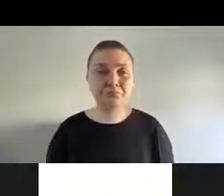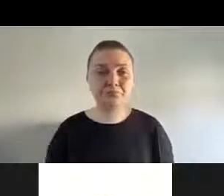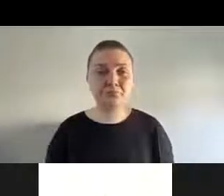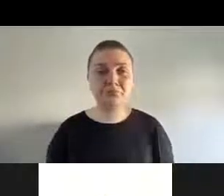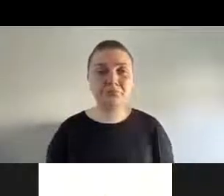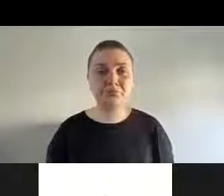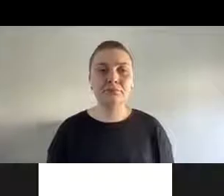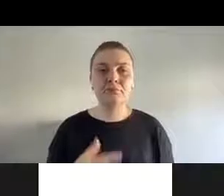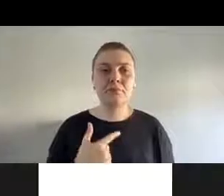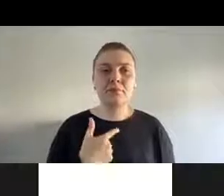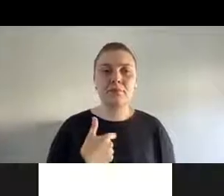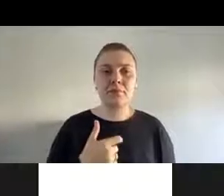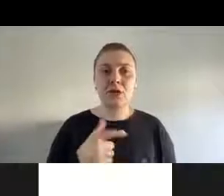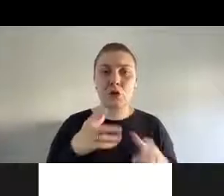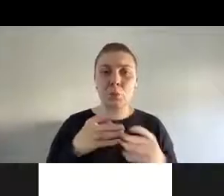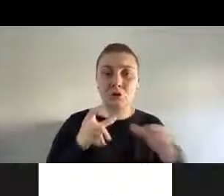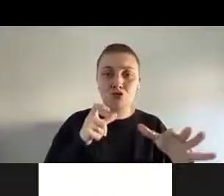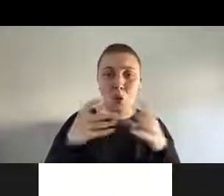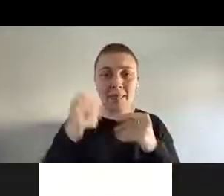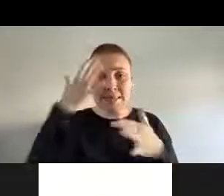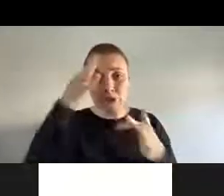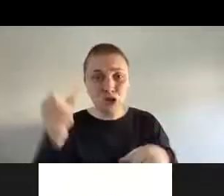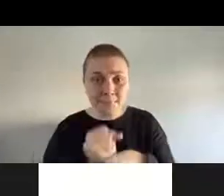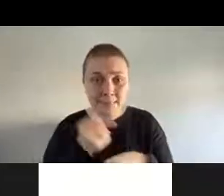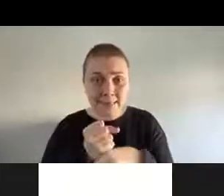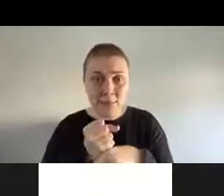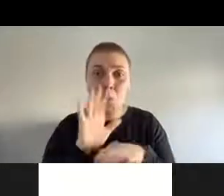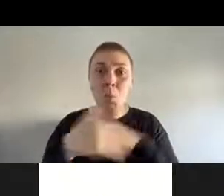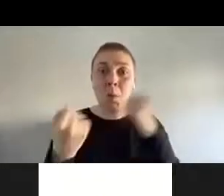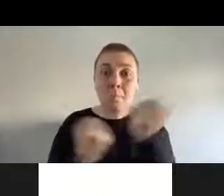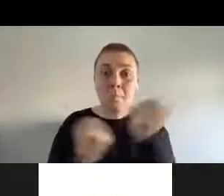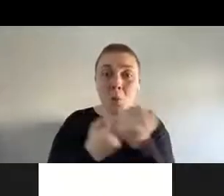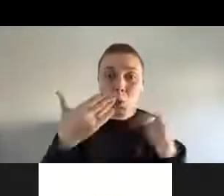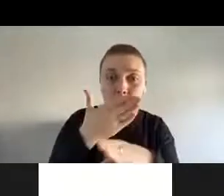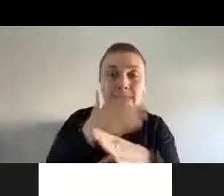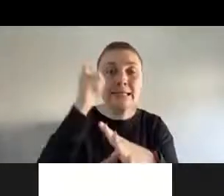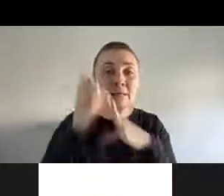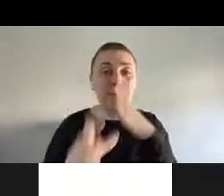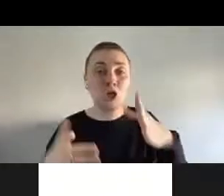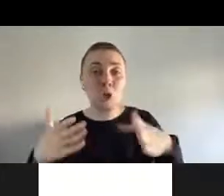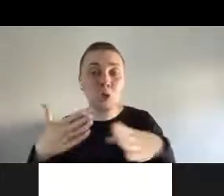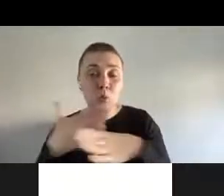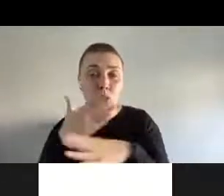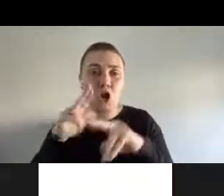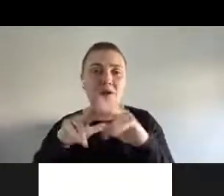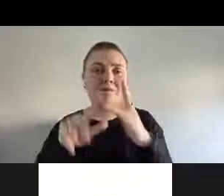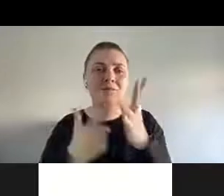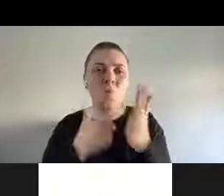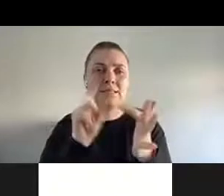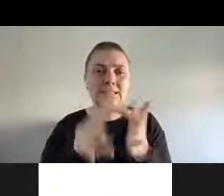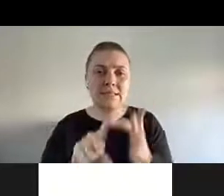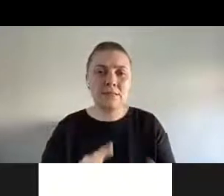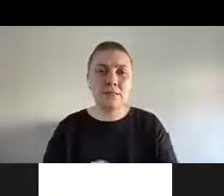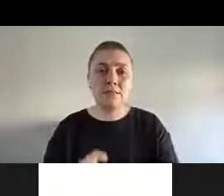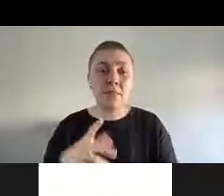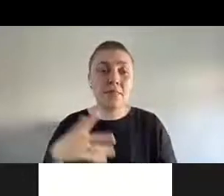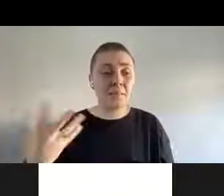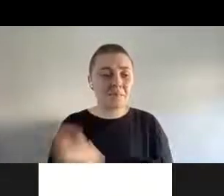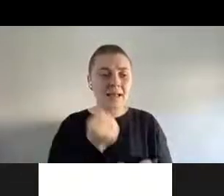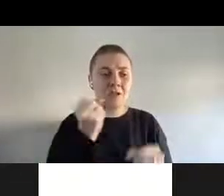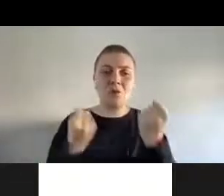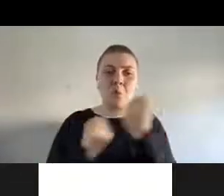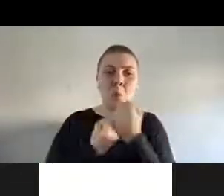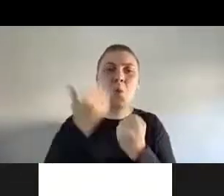against able-bodied control and decision-making, all support workers and disability workforces must support women